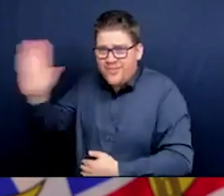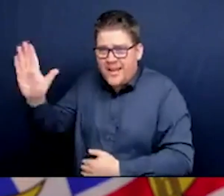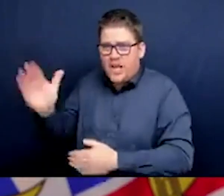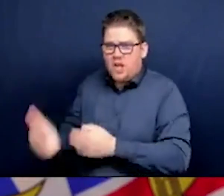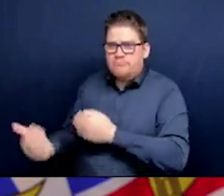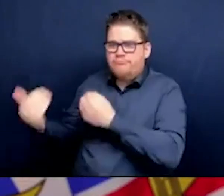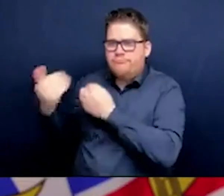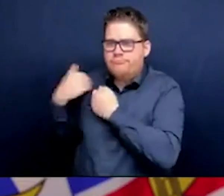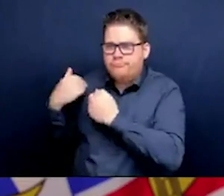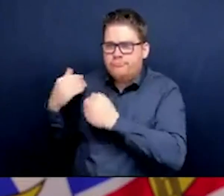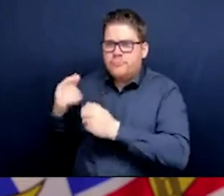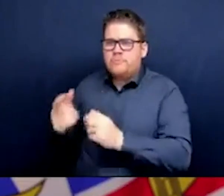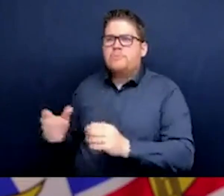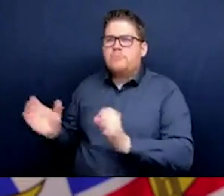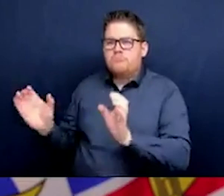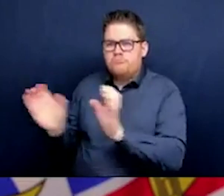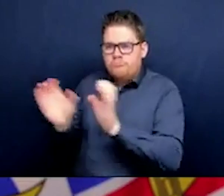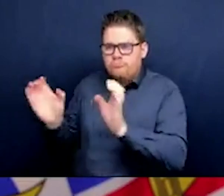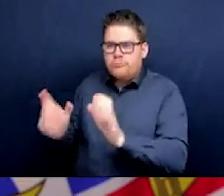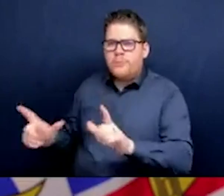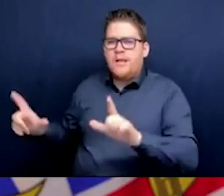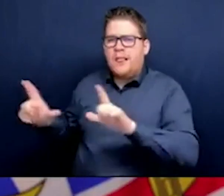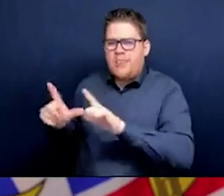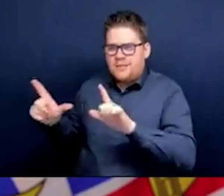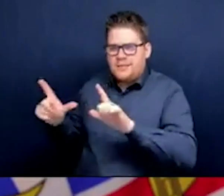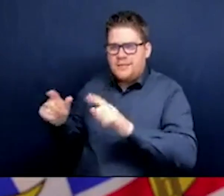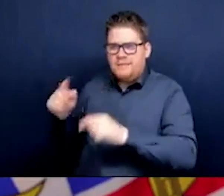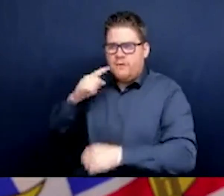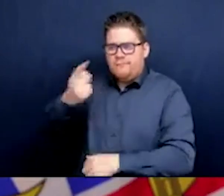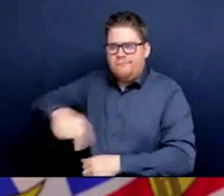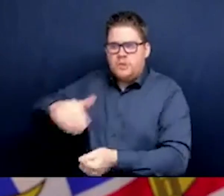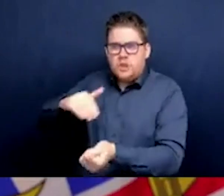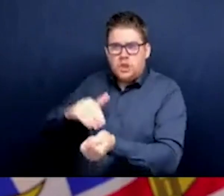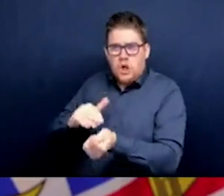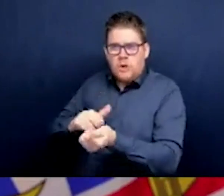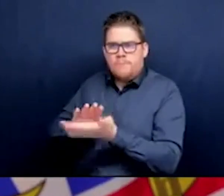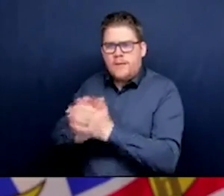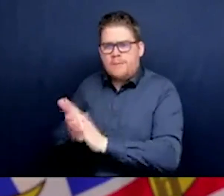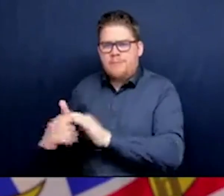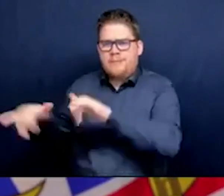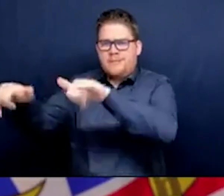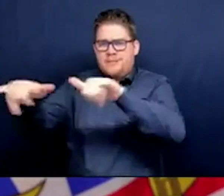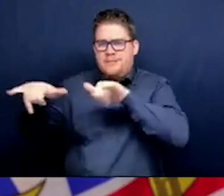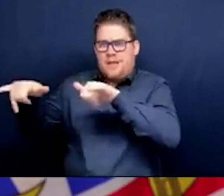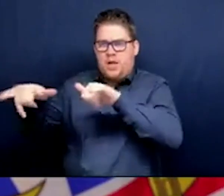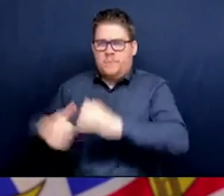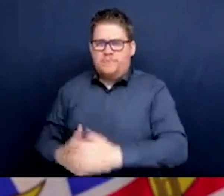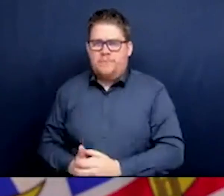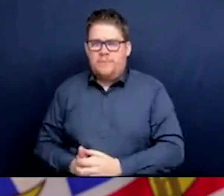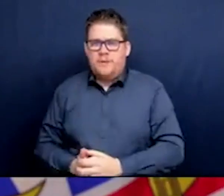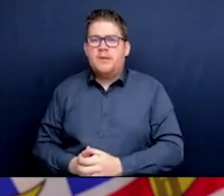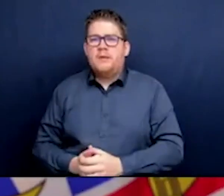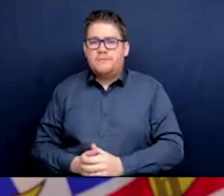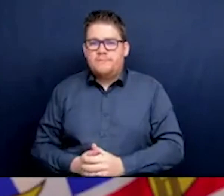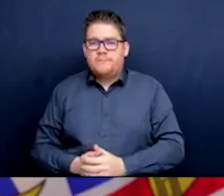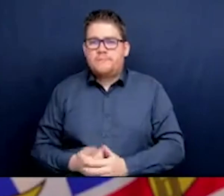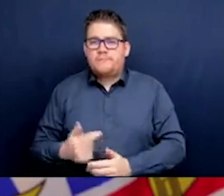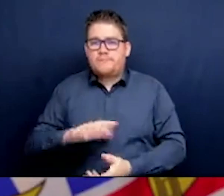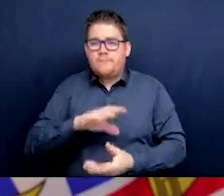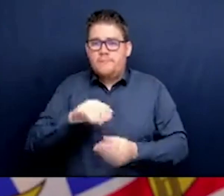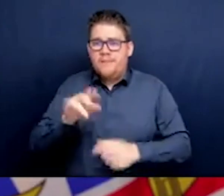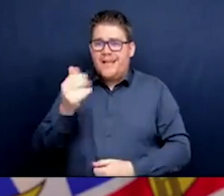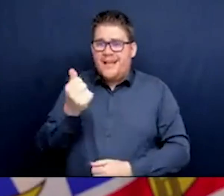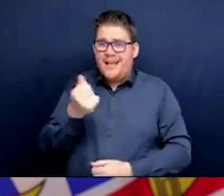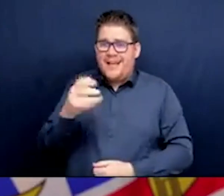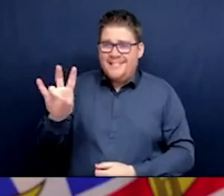and surgeons in the province. And the same happens for the other 18 colleges that we have in British Columbia. And they have an important